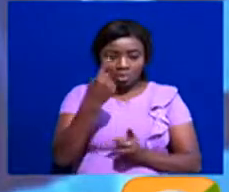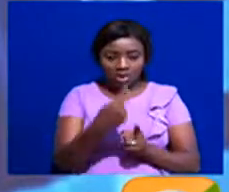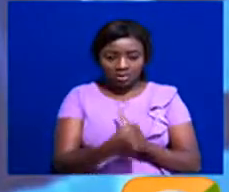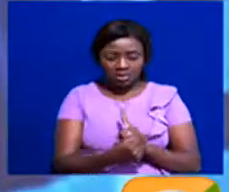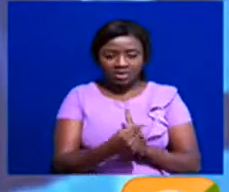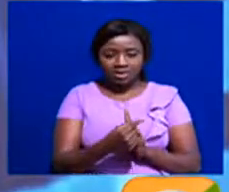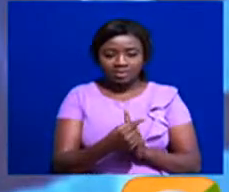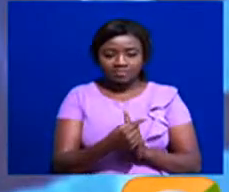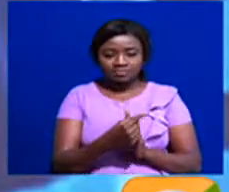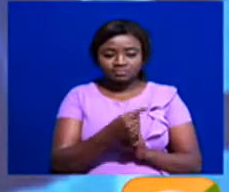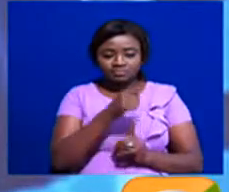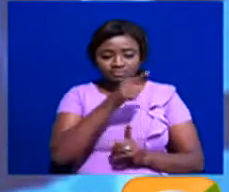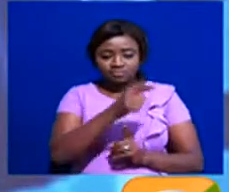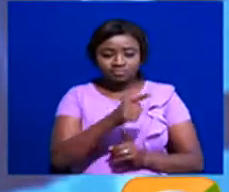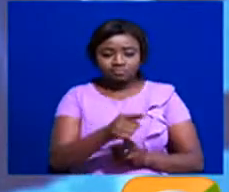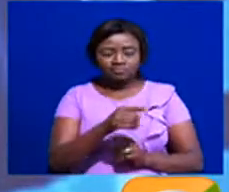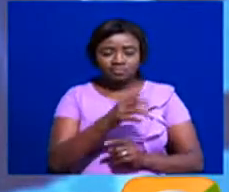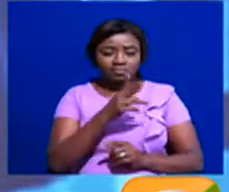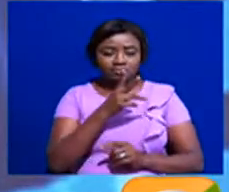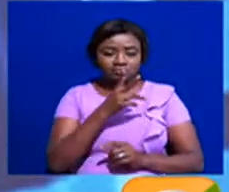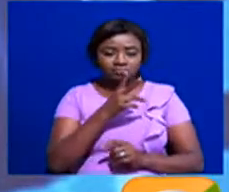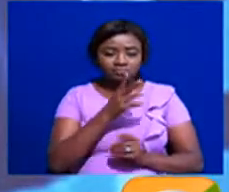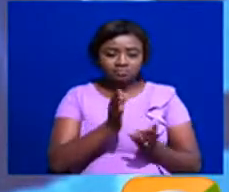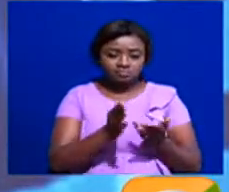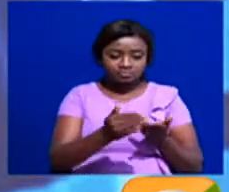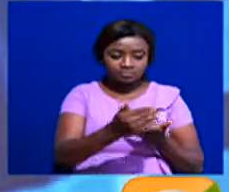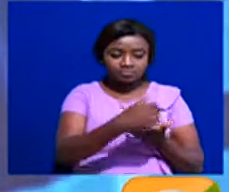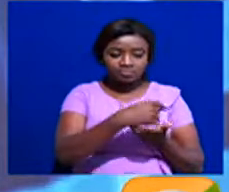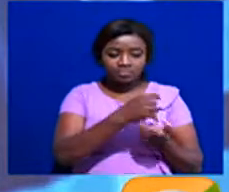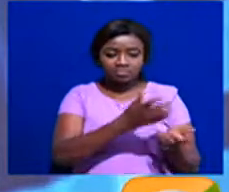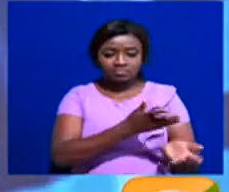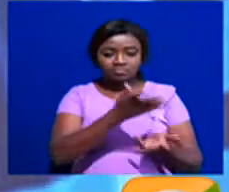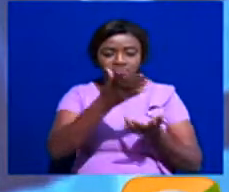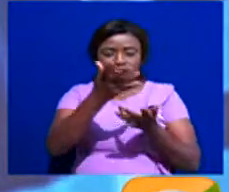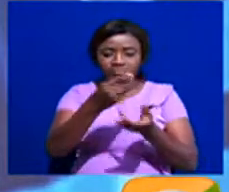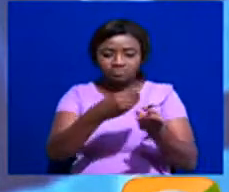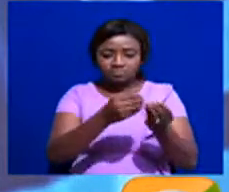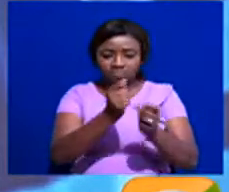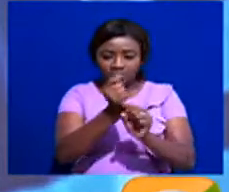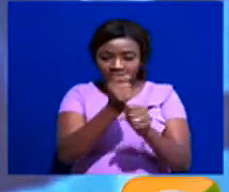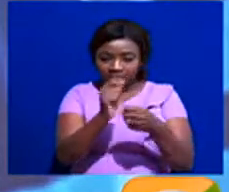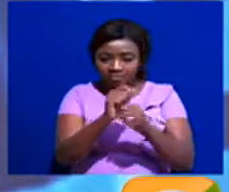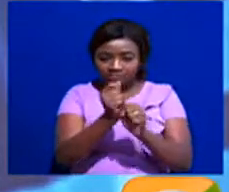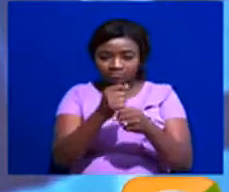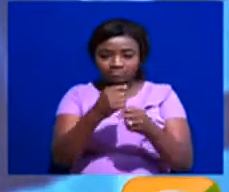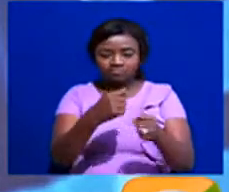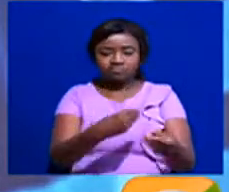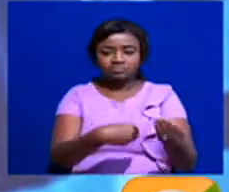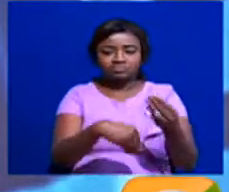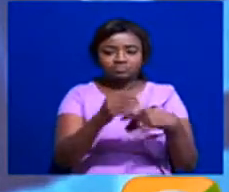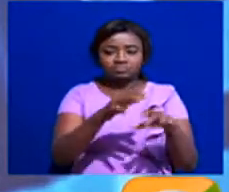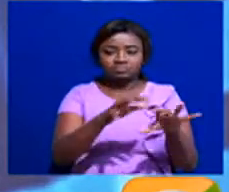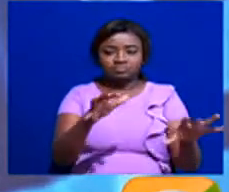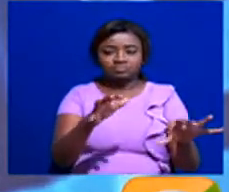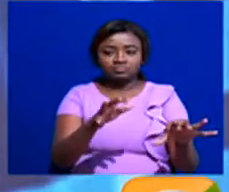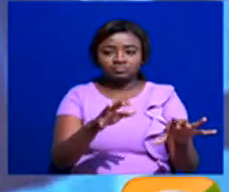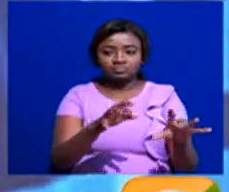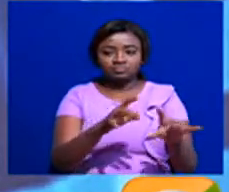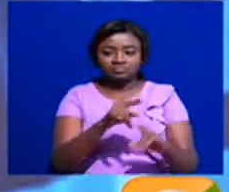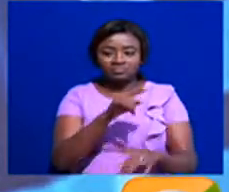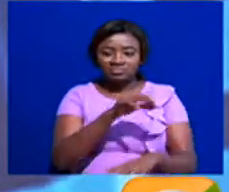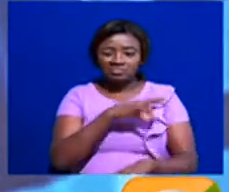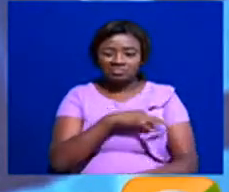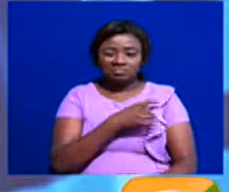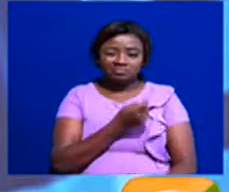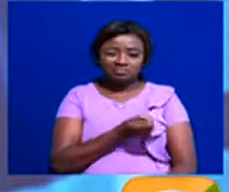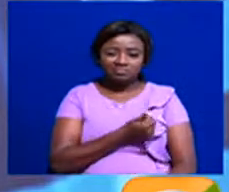processing from the nursery to harvesting and then to the market. But when you come to nyota beans, it's only 2 months. Yeah.